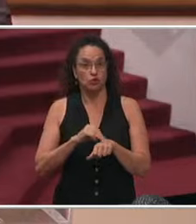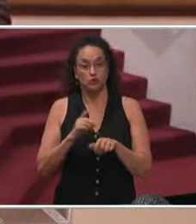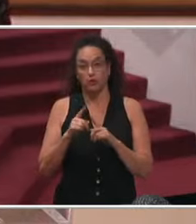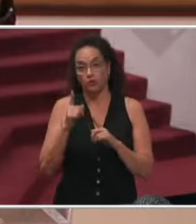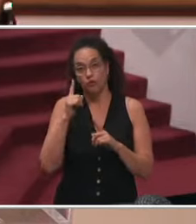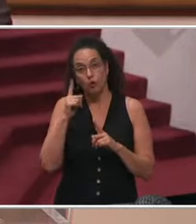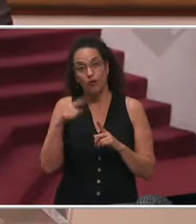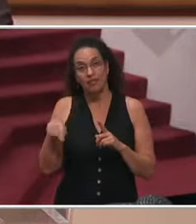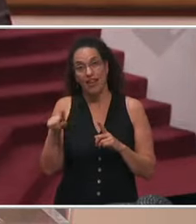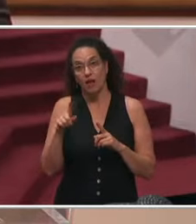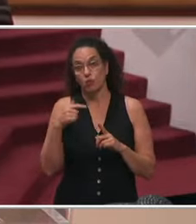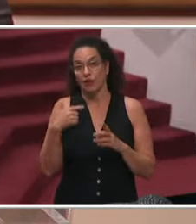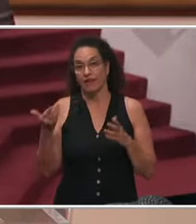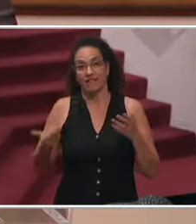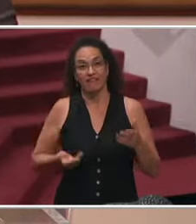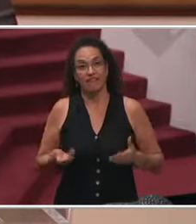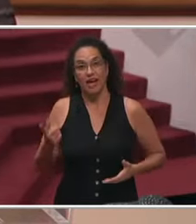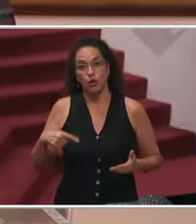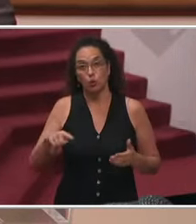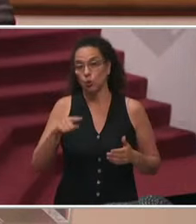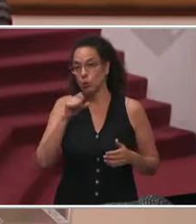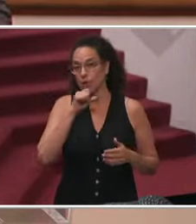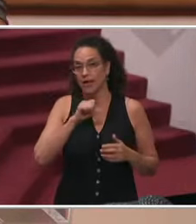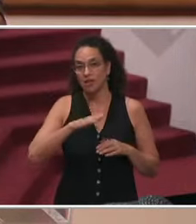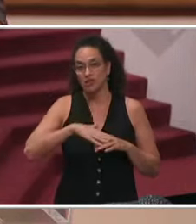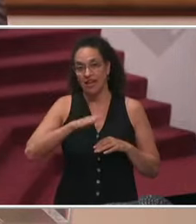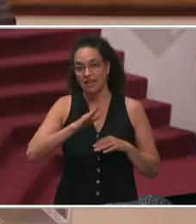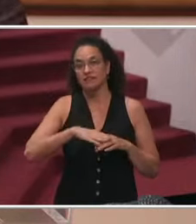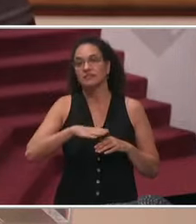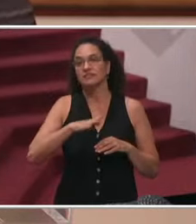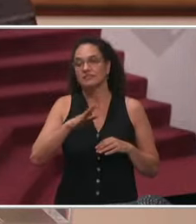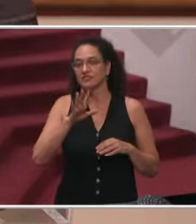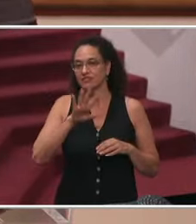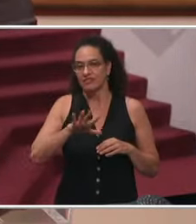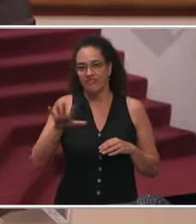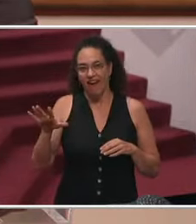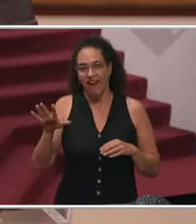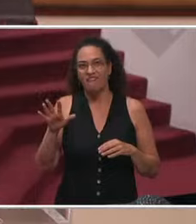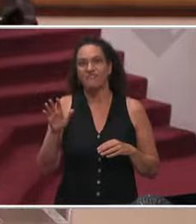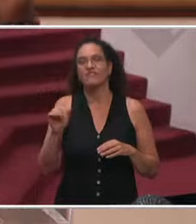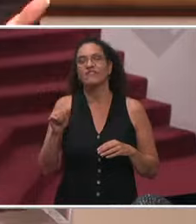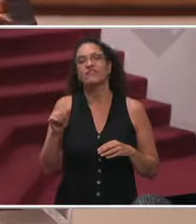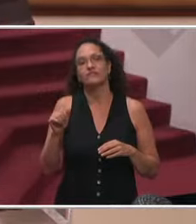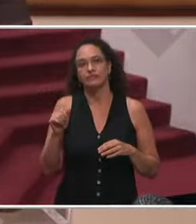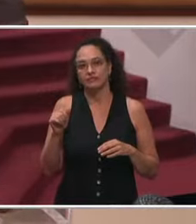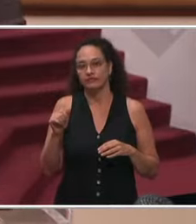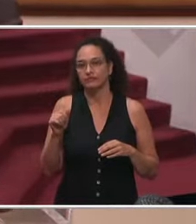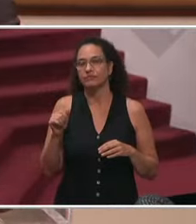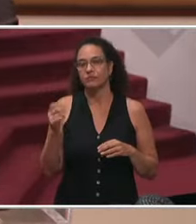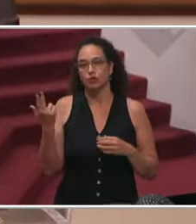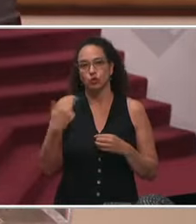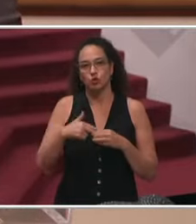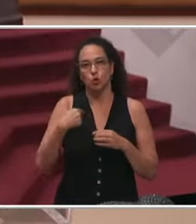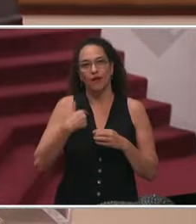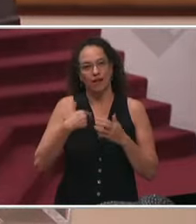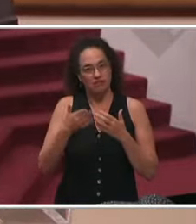we invite all of you who are 55 and more mature to join us in any of our